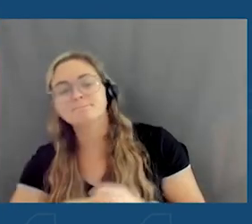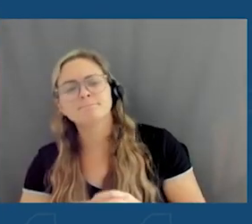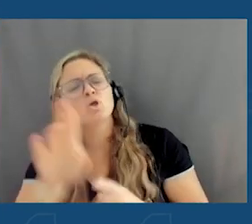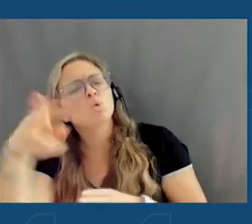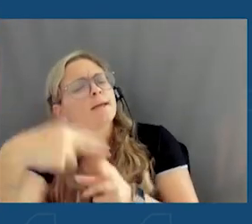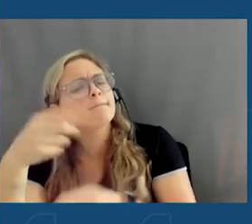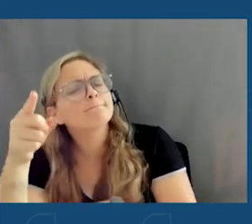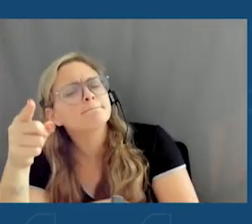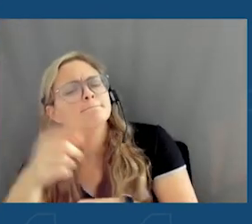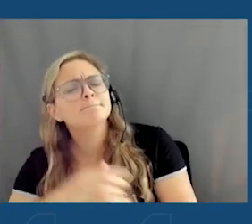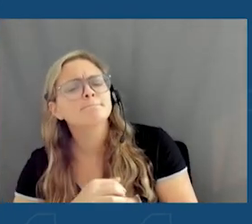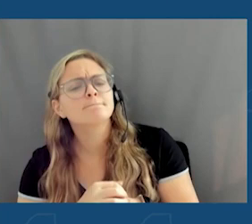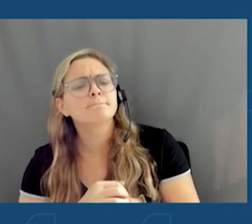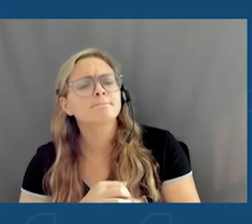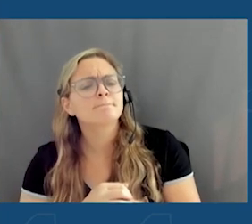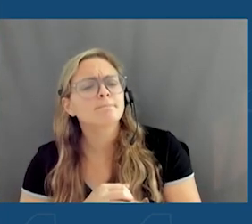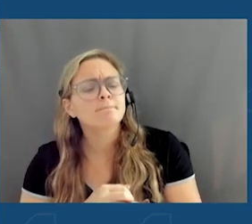name?